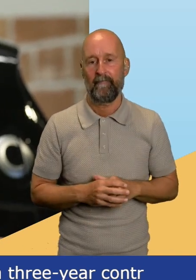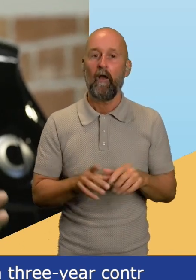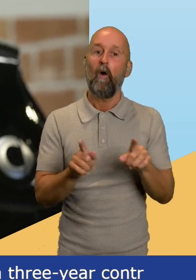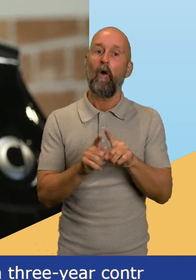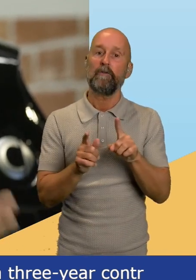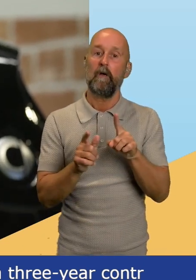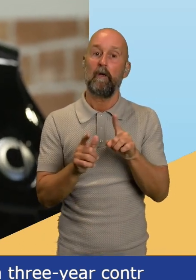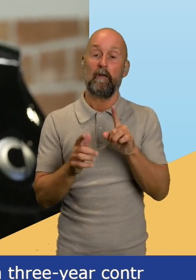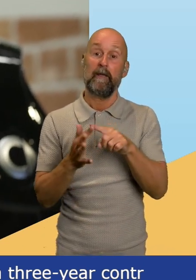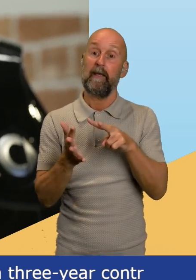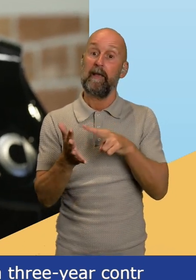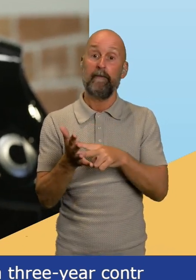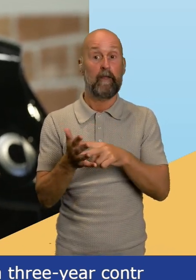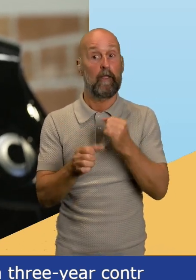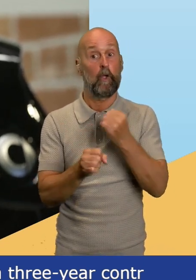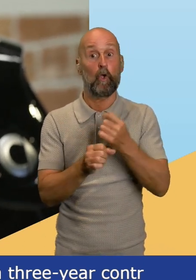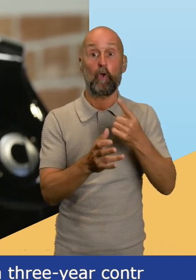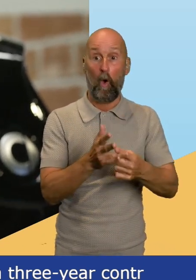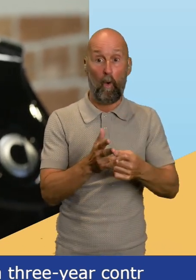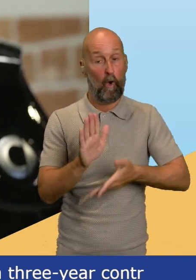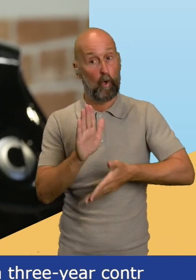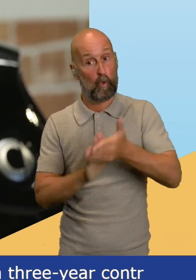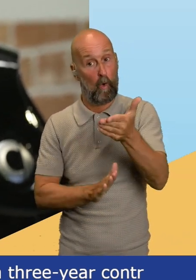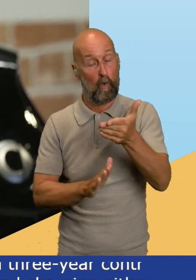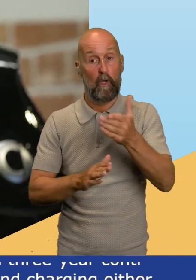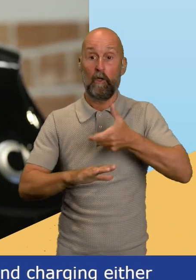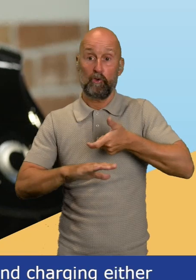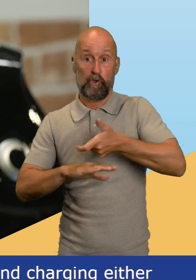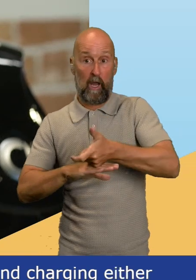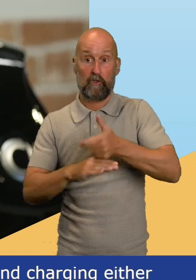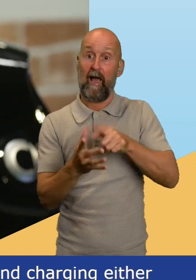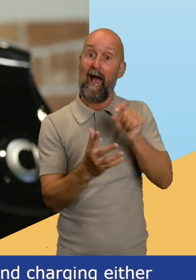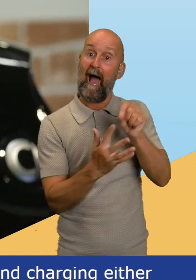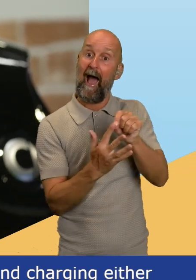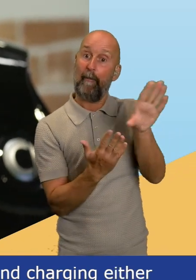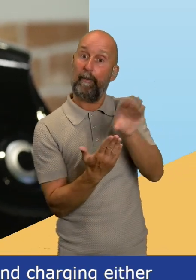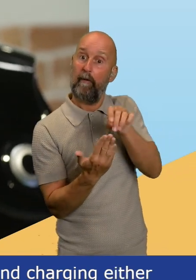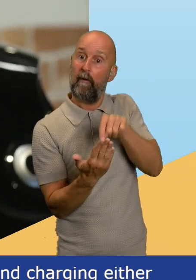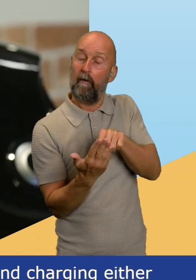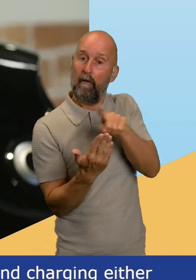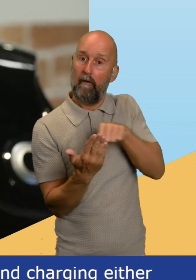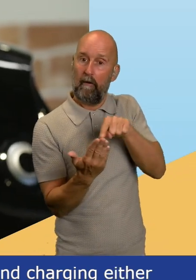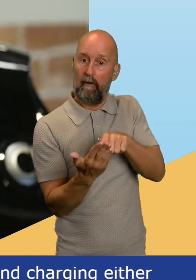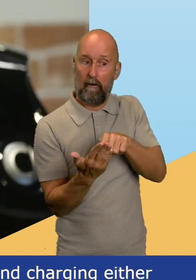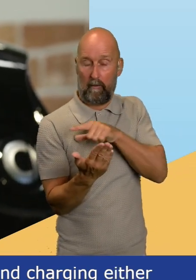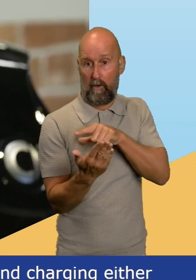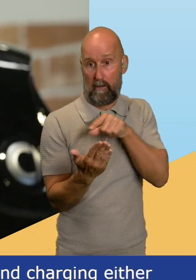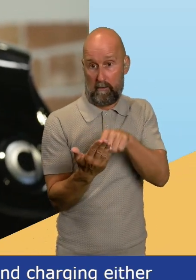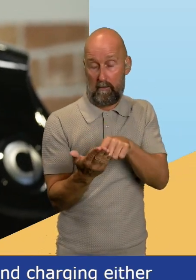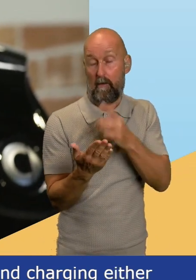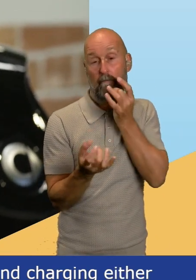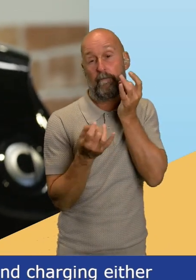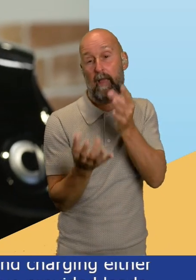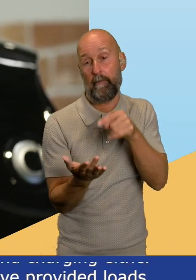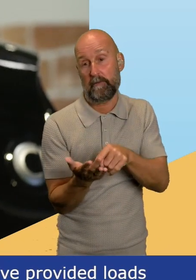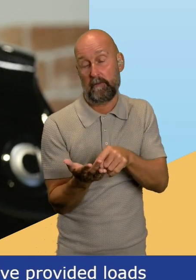Go Charge app, so customers can find chargers near them. So it's everything that Motability is famous for and that we